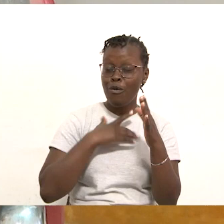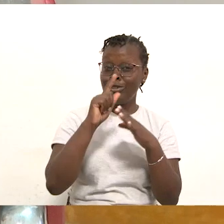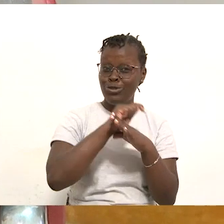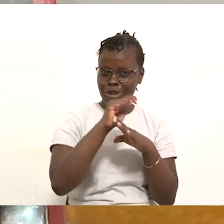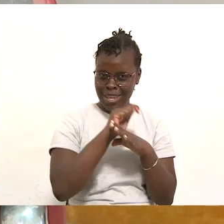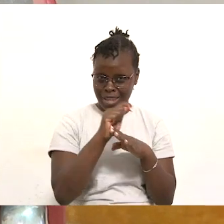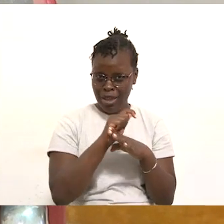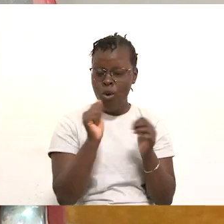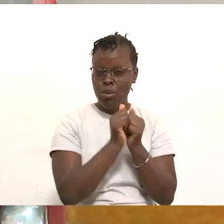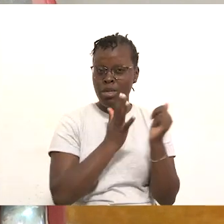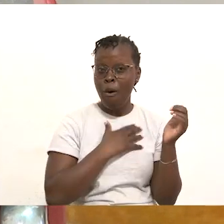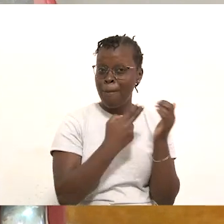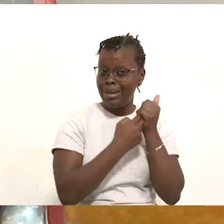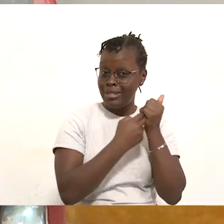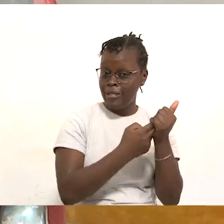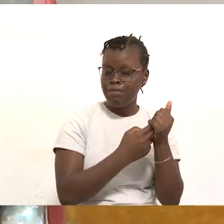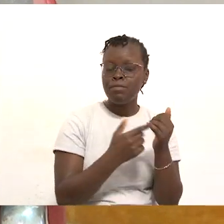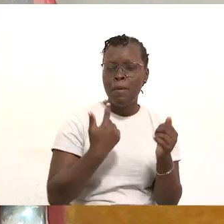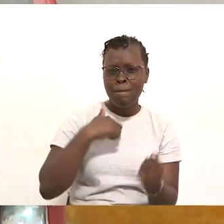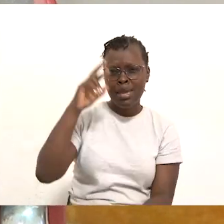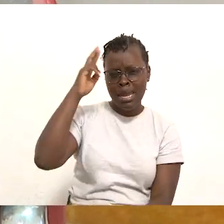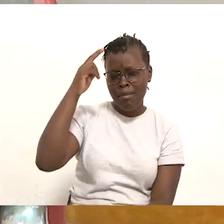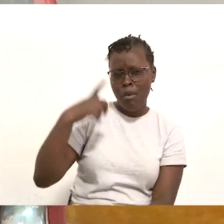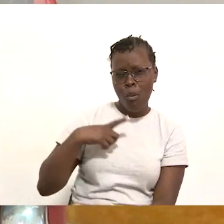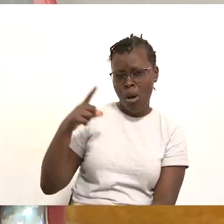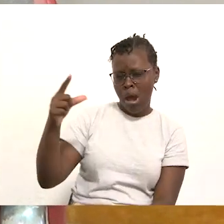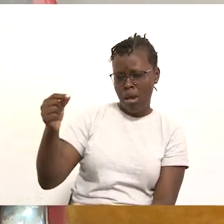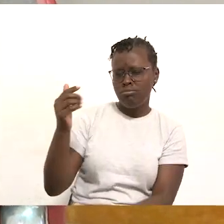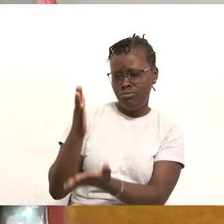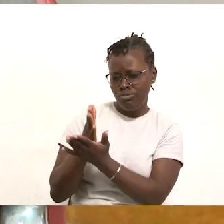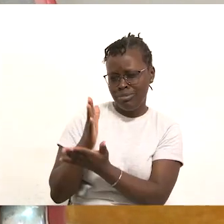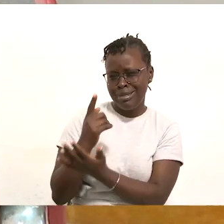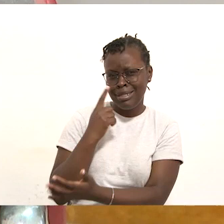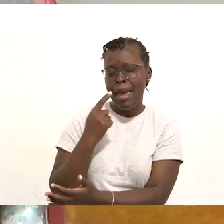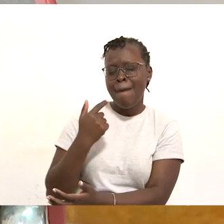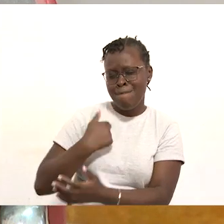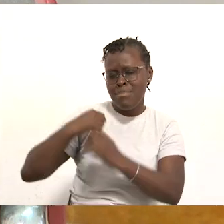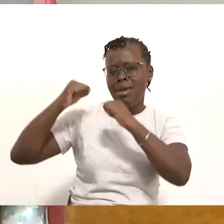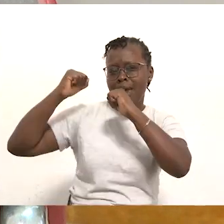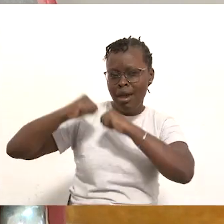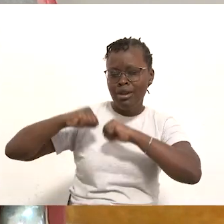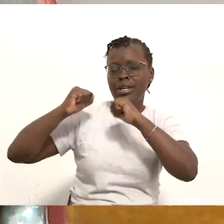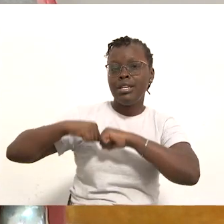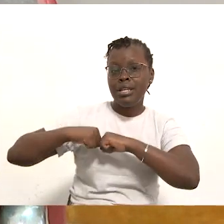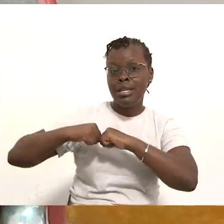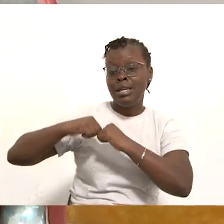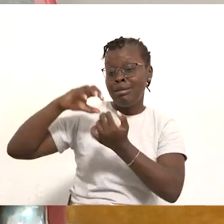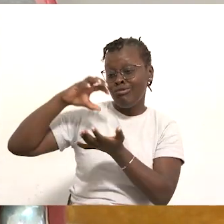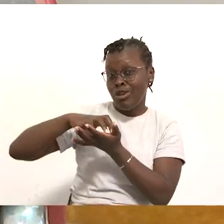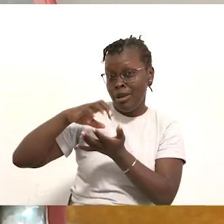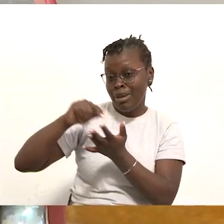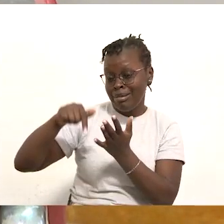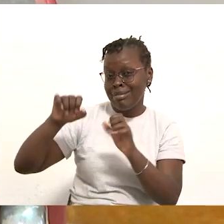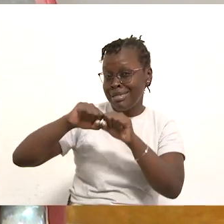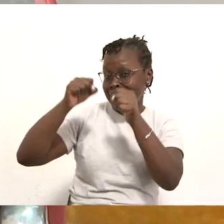partner, I remember very well telling them that, look, I agree that the current model is